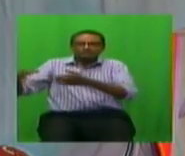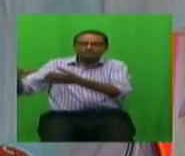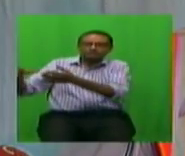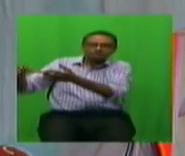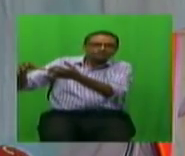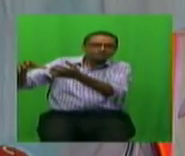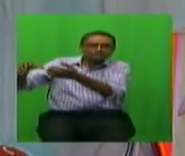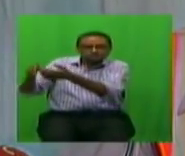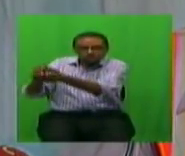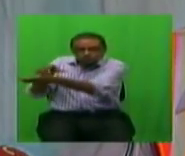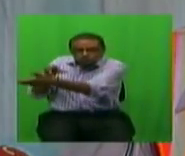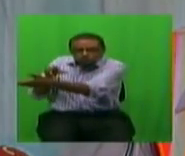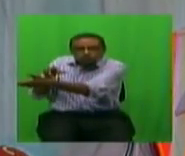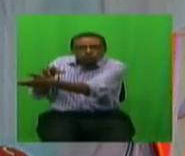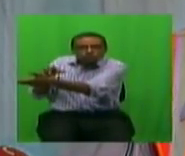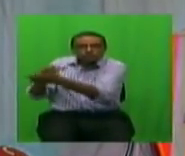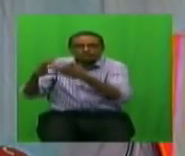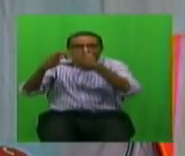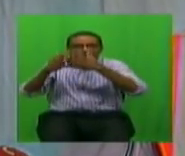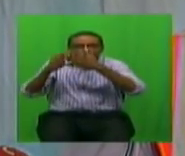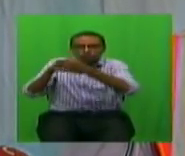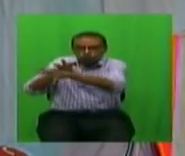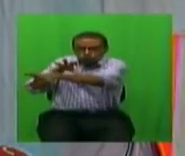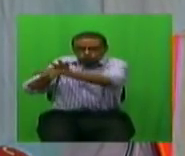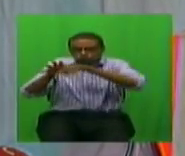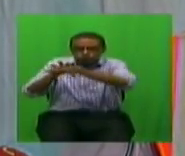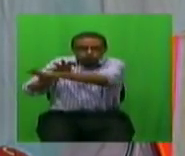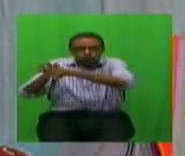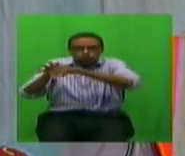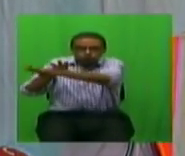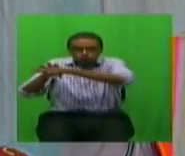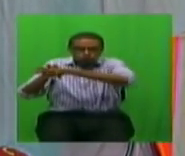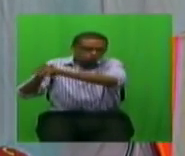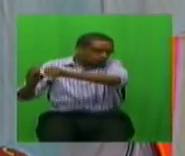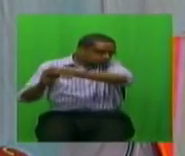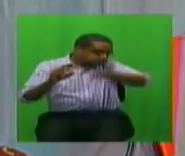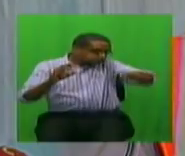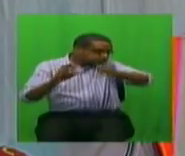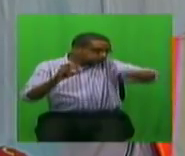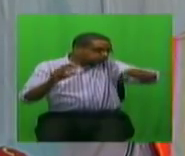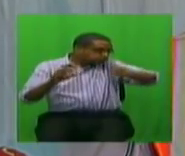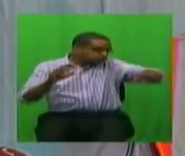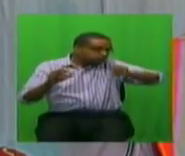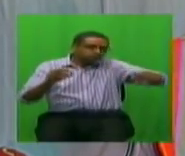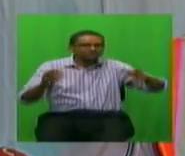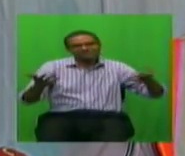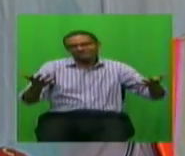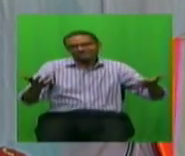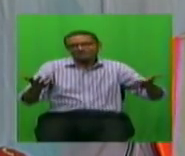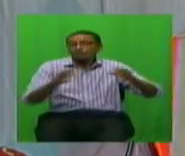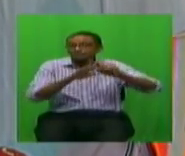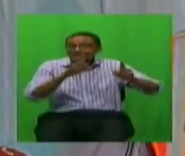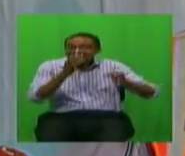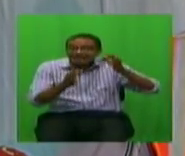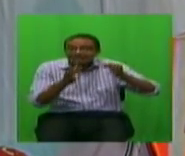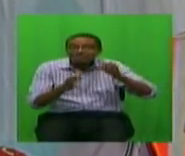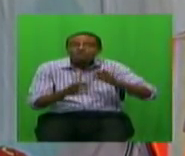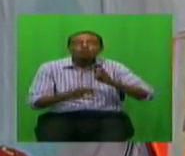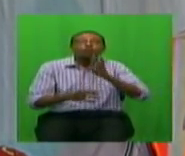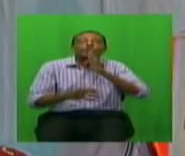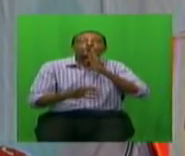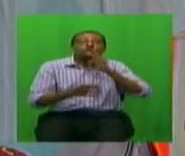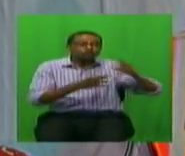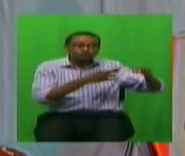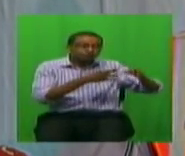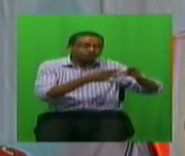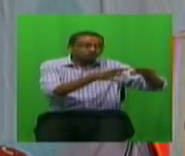pump if the river water is higher than the land, because all you'll be doing is pumping the water into the river to come back onto the land. You have to wait